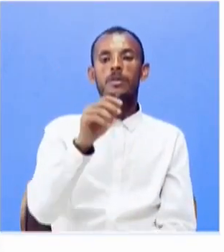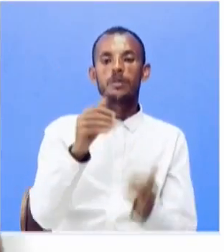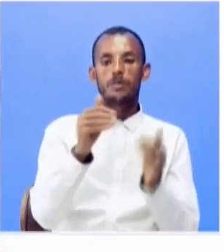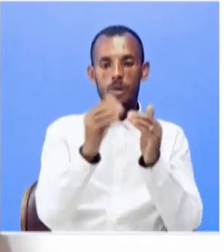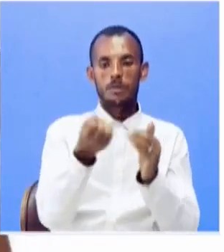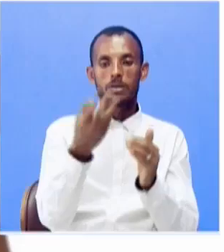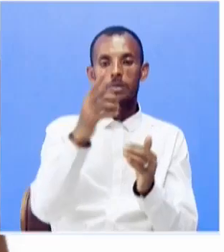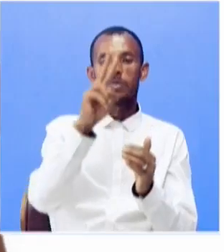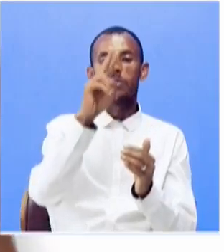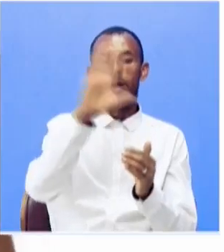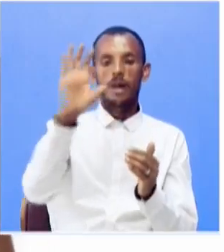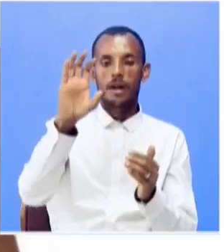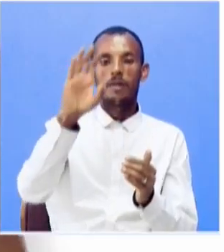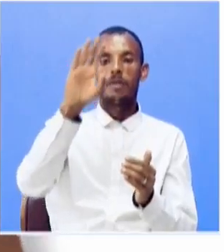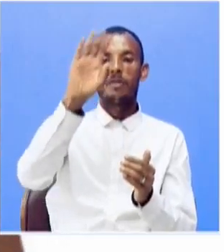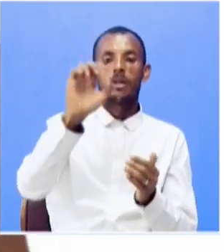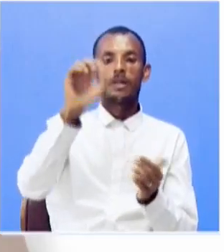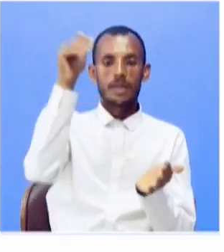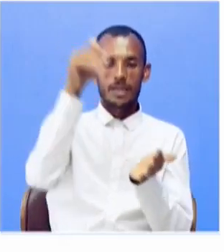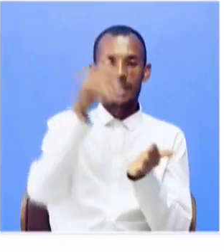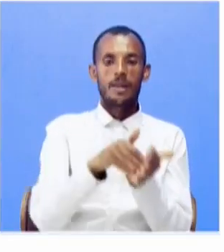240,000 birr. This will be, it is,